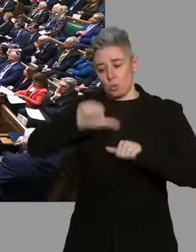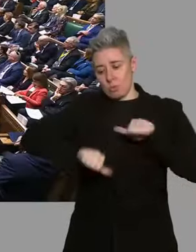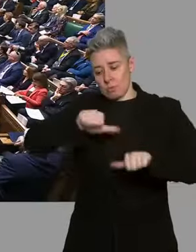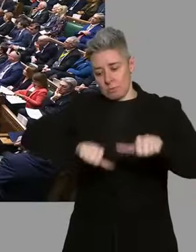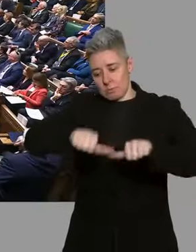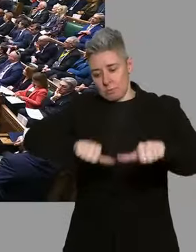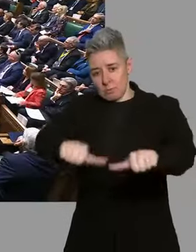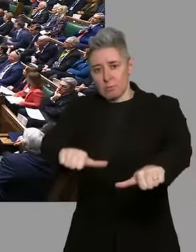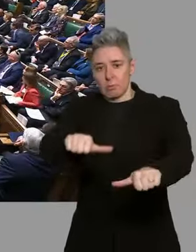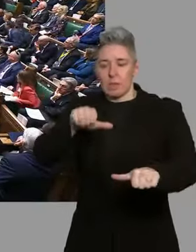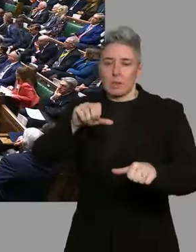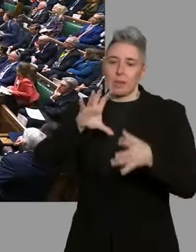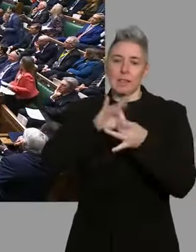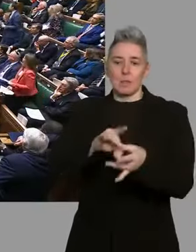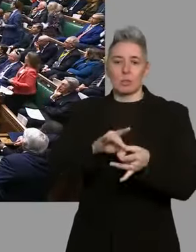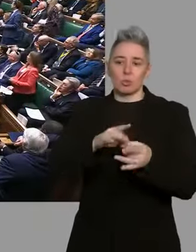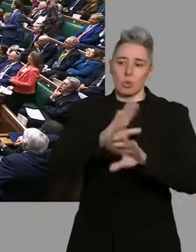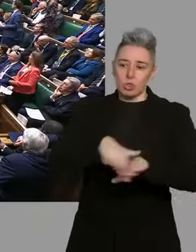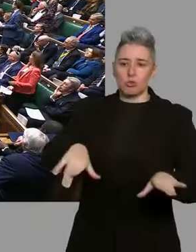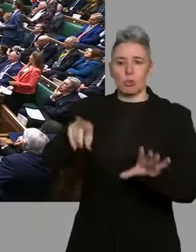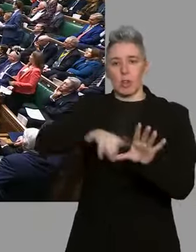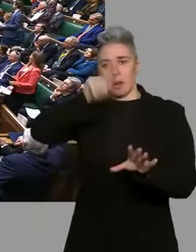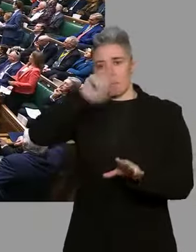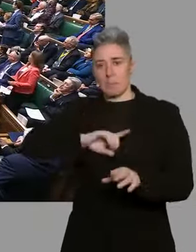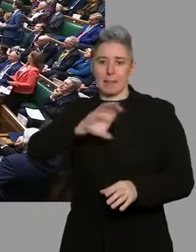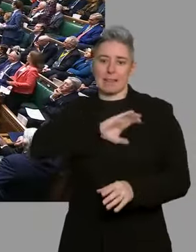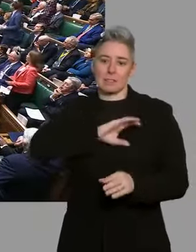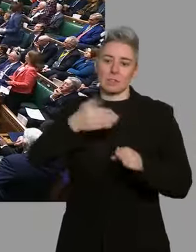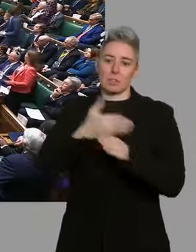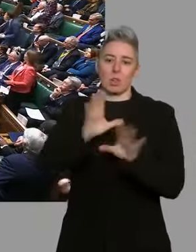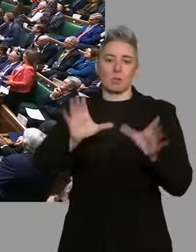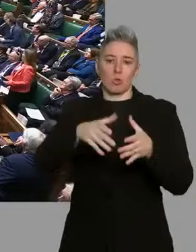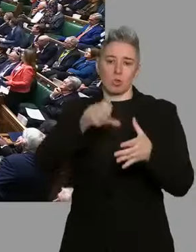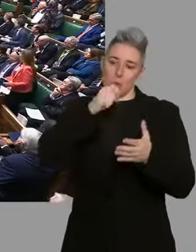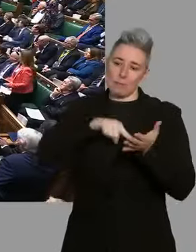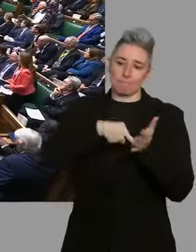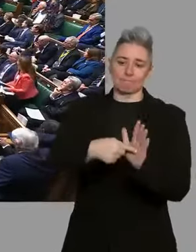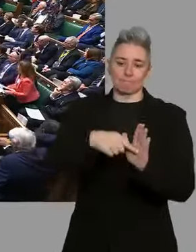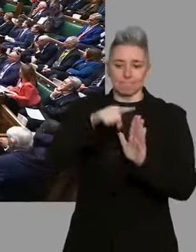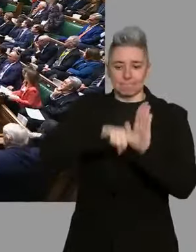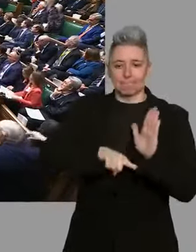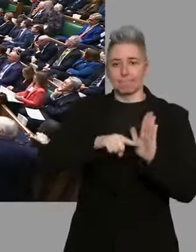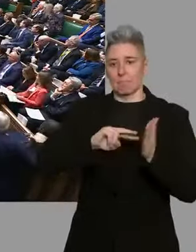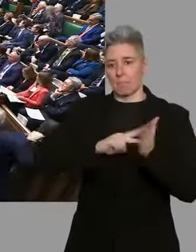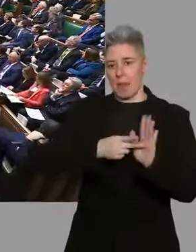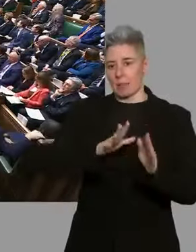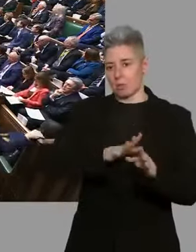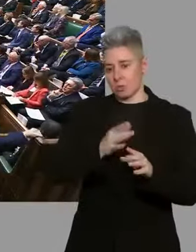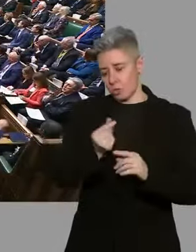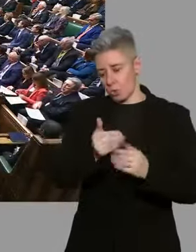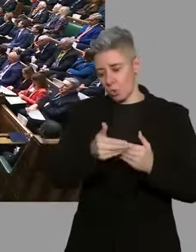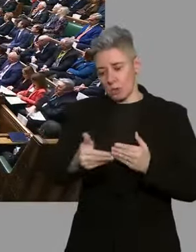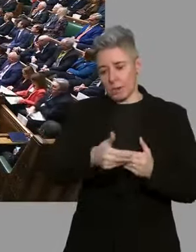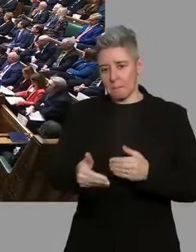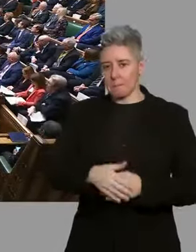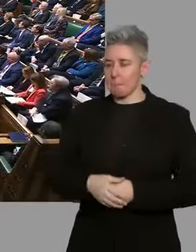shortly. We now come to the Leader of the Opposition, Kemi Badenoch.